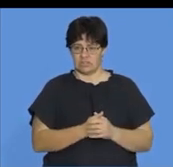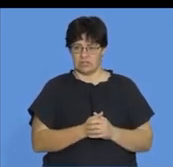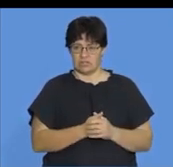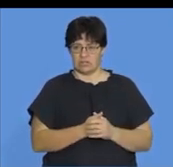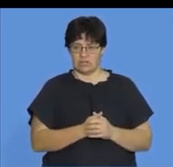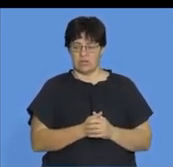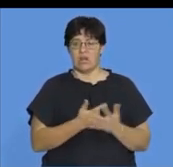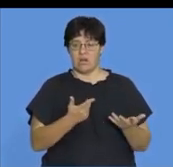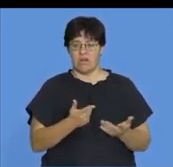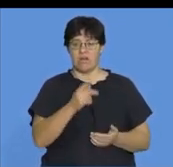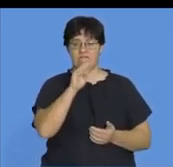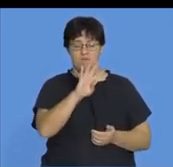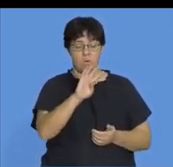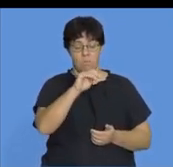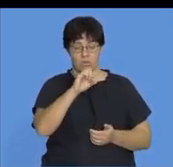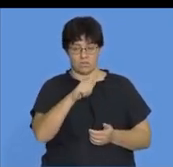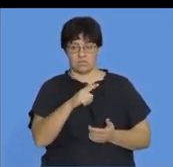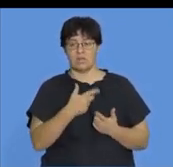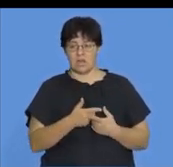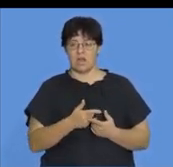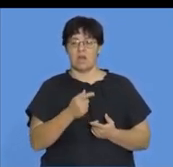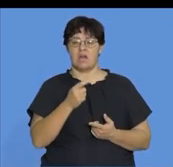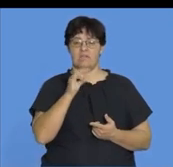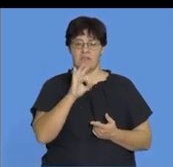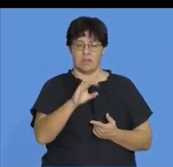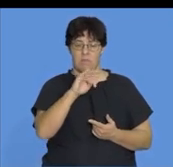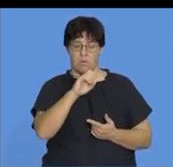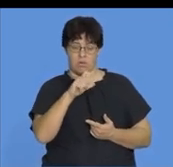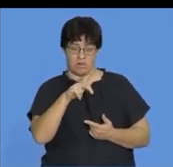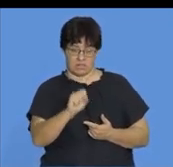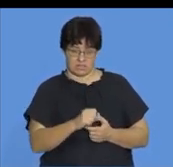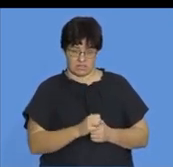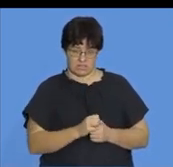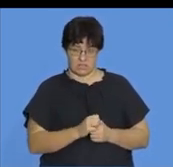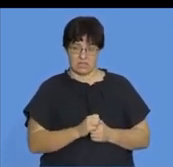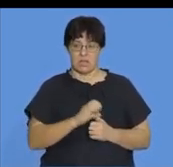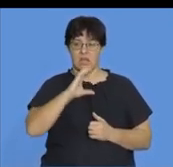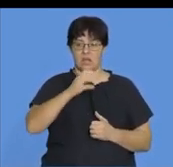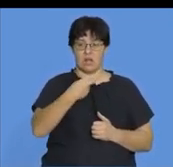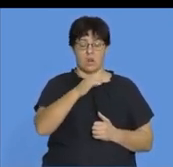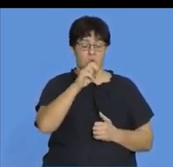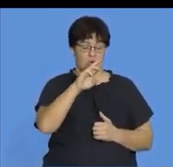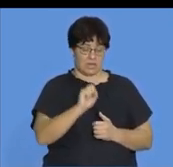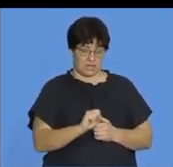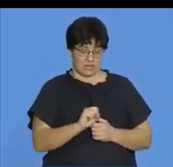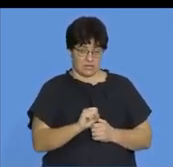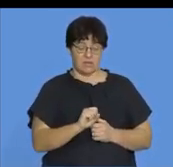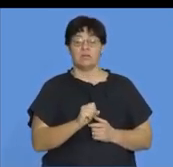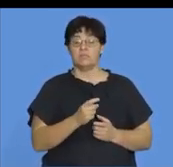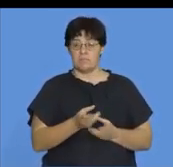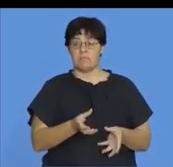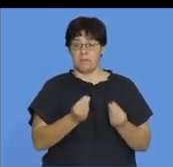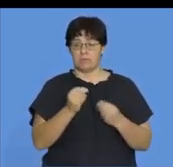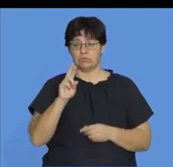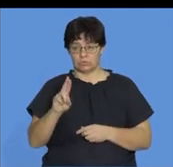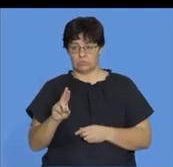4 moles of iron reacts with 3 moles of chlorine, right, to give us 2 moles